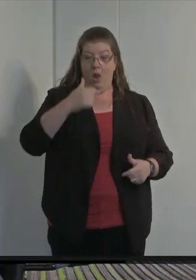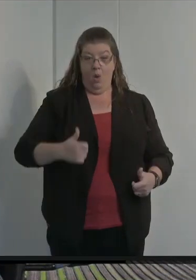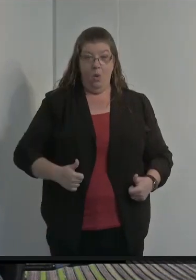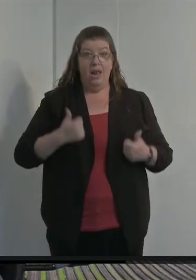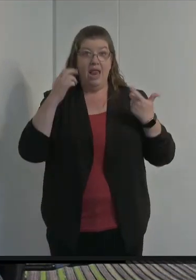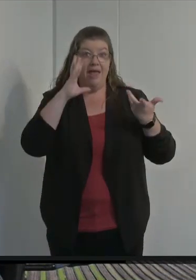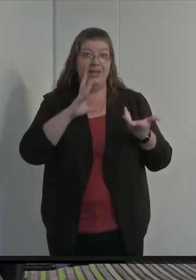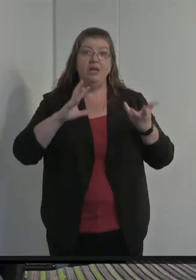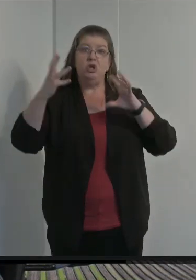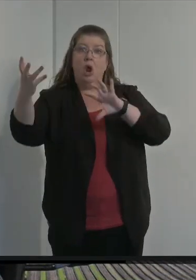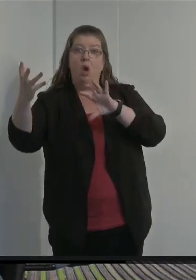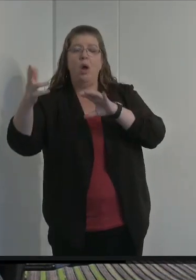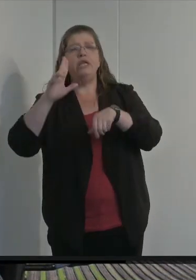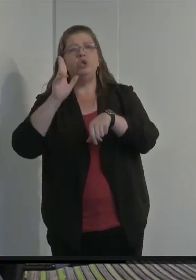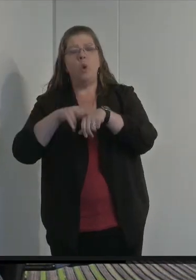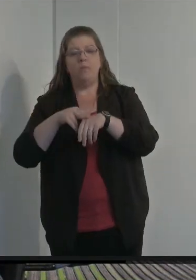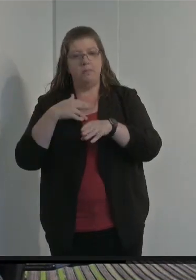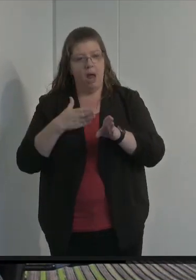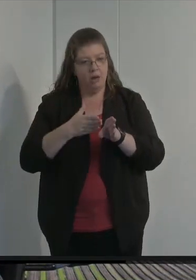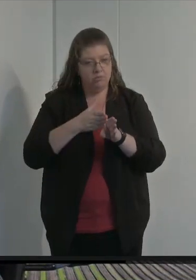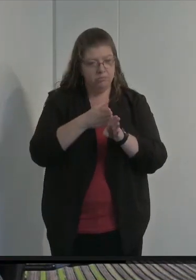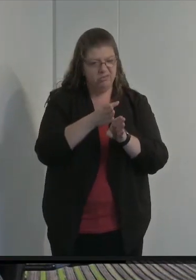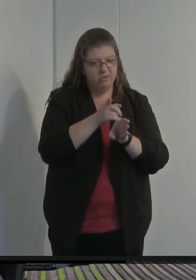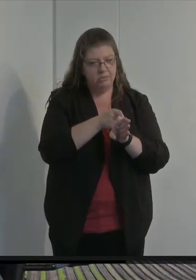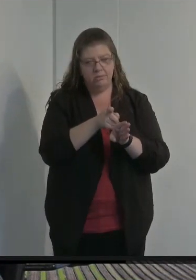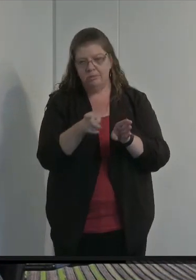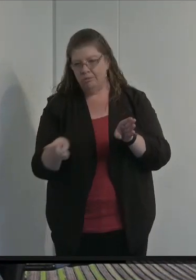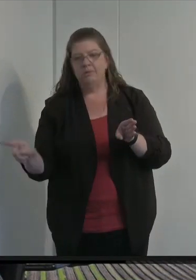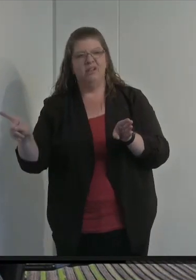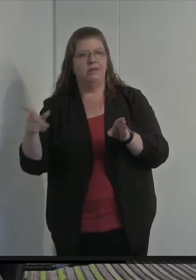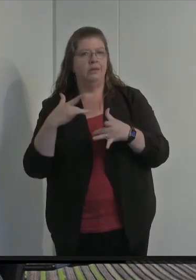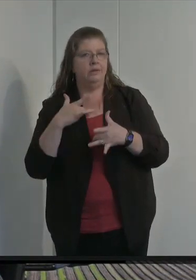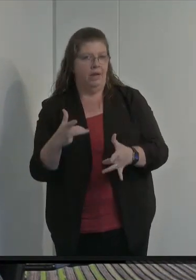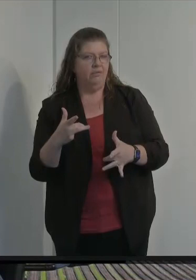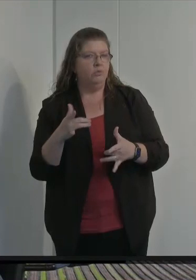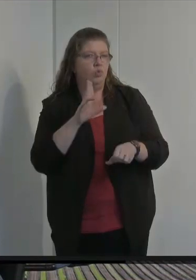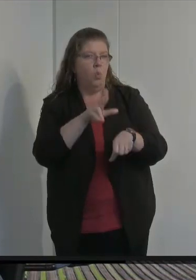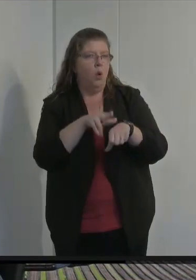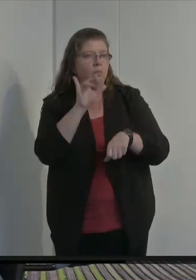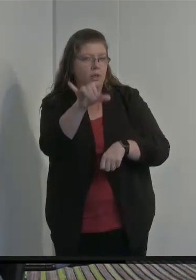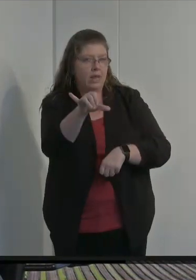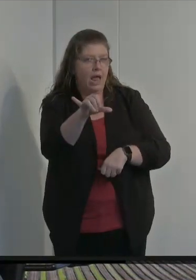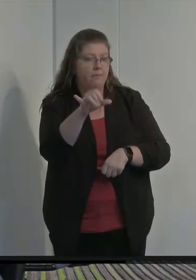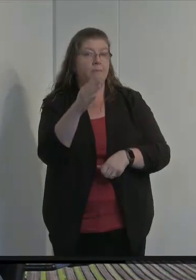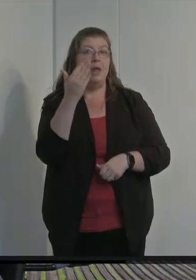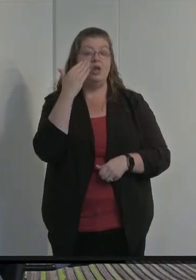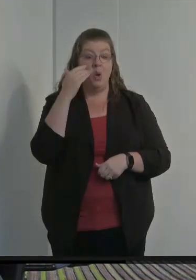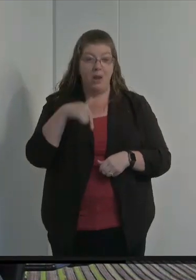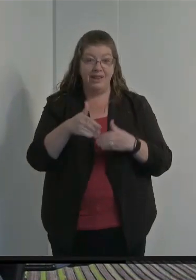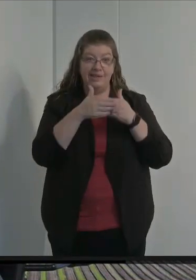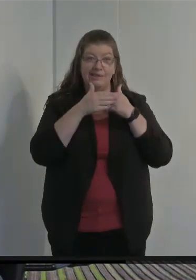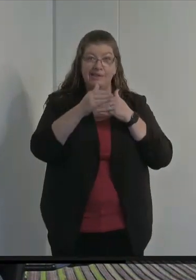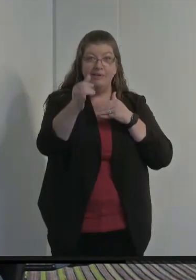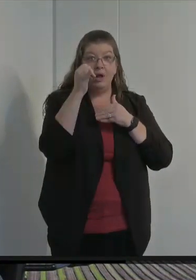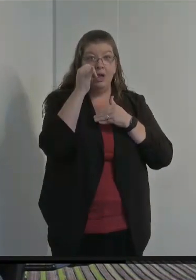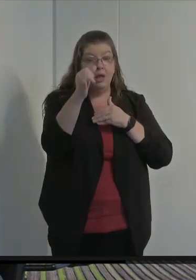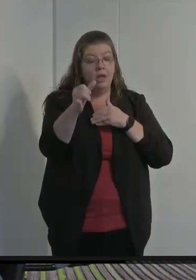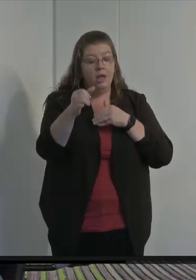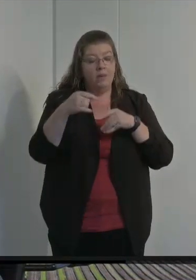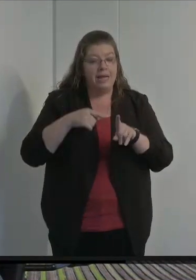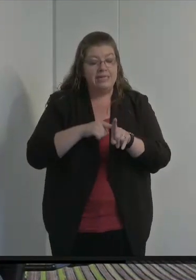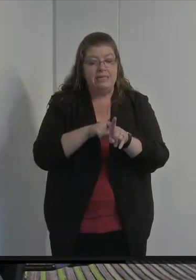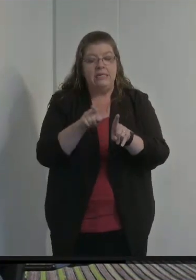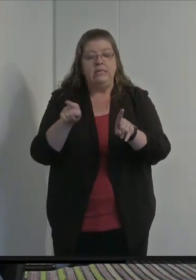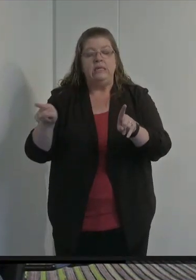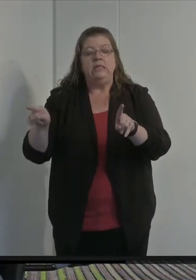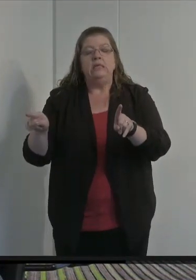chaotic, it's normal to go off course with routines a bit. Knowing we are in this for the long haul, we must find